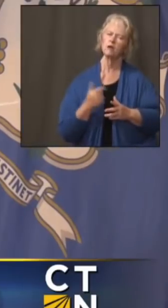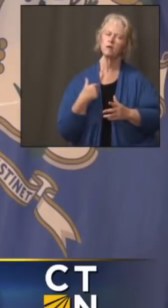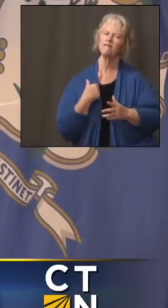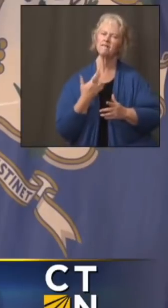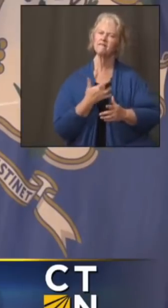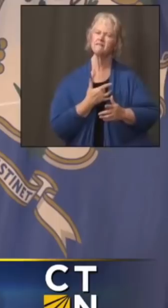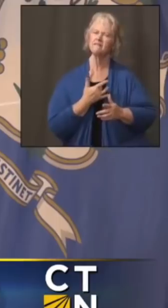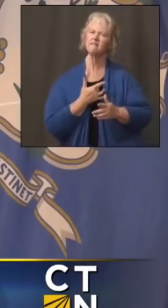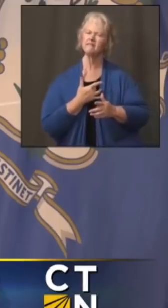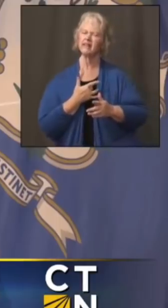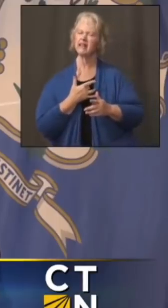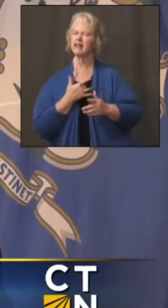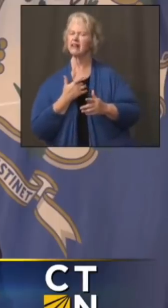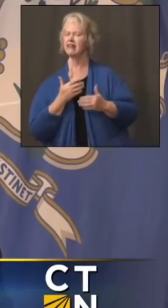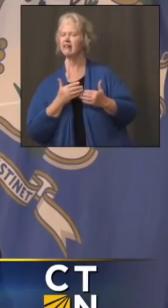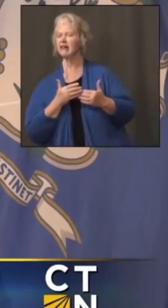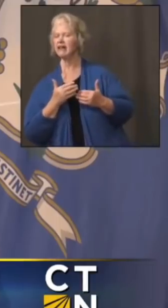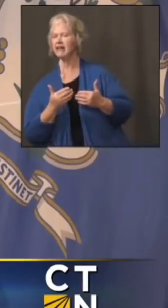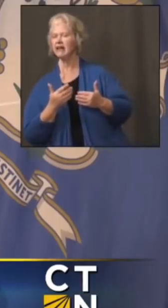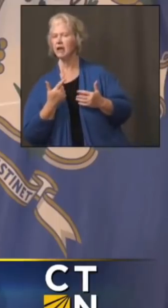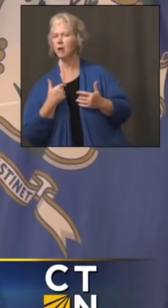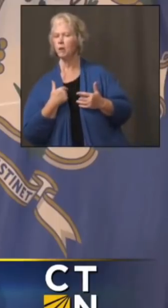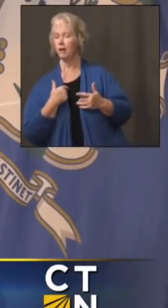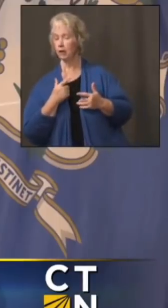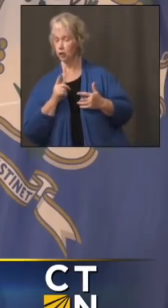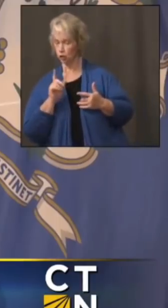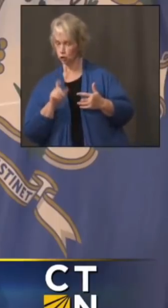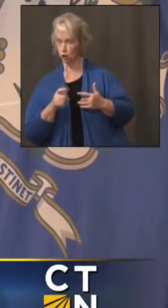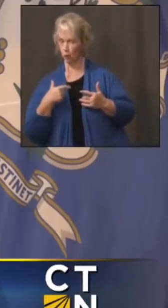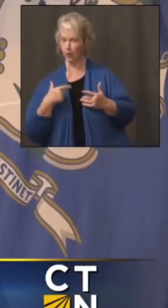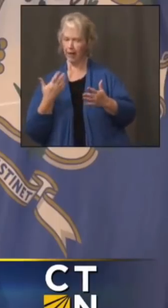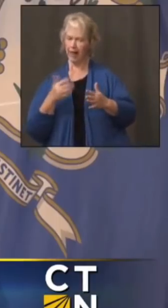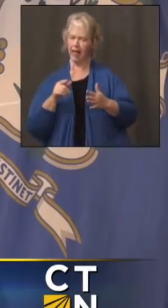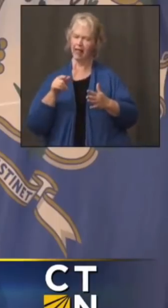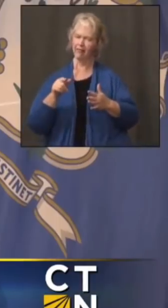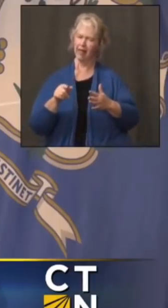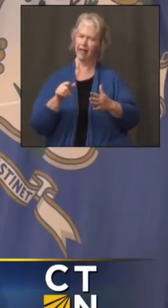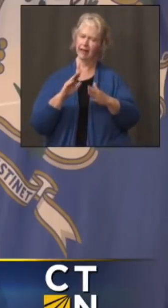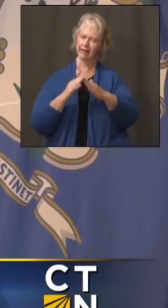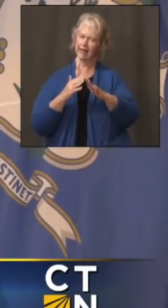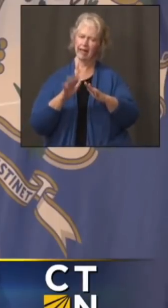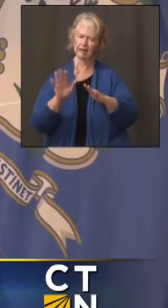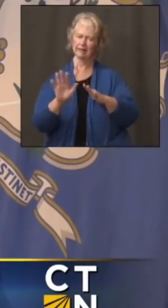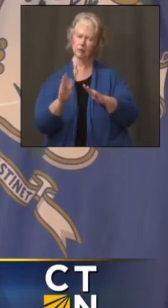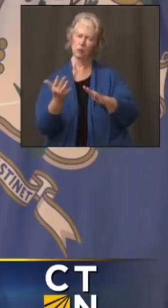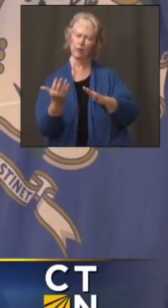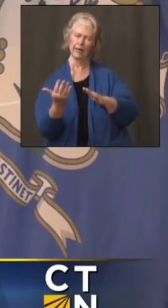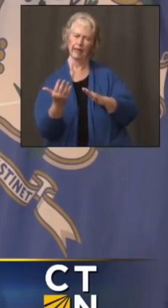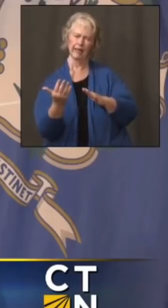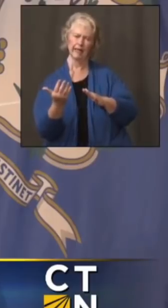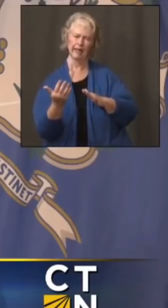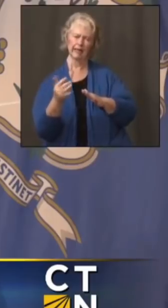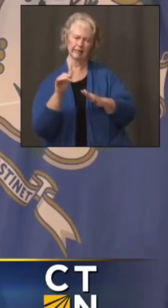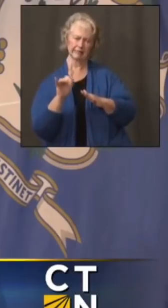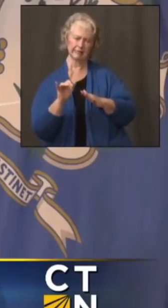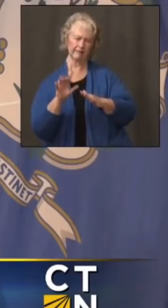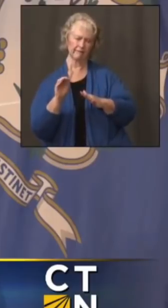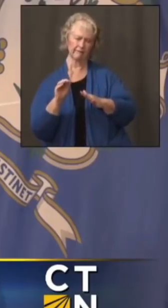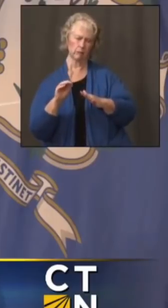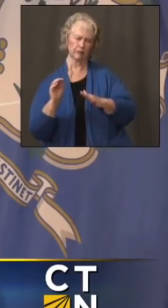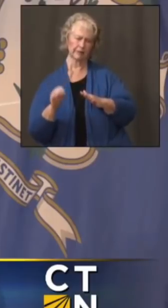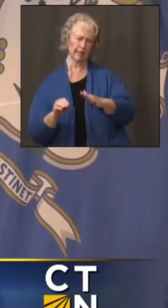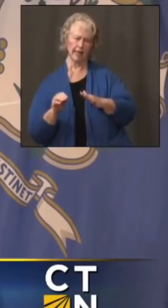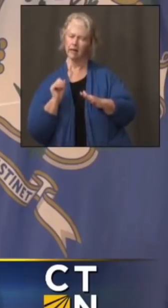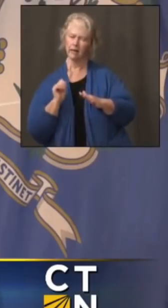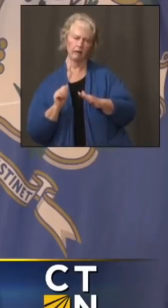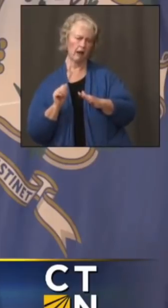over the next few days whether to give towns that discretion not to move to phase 3, stay at 50%,